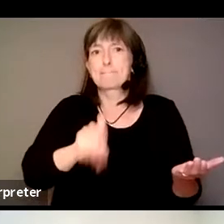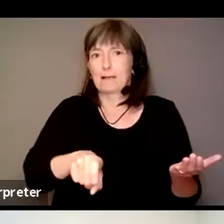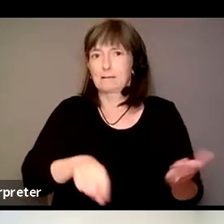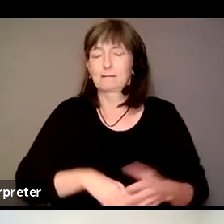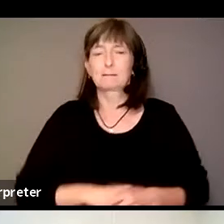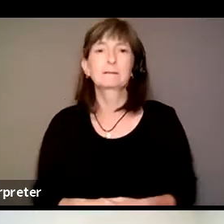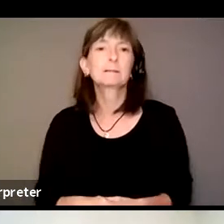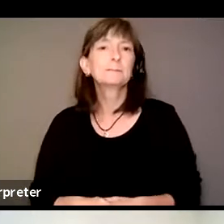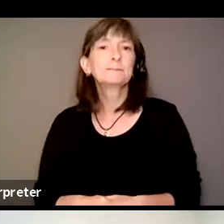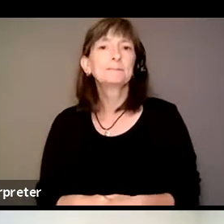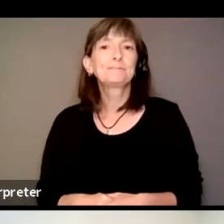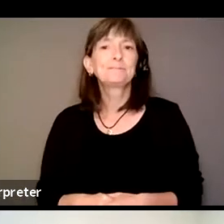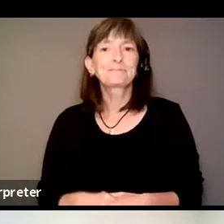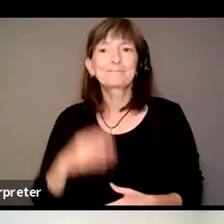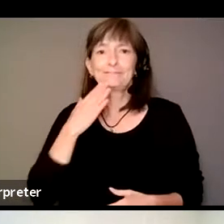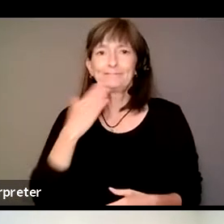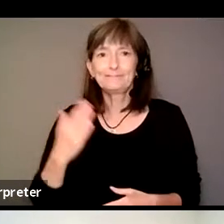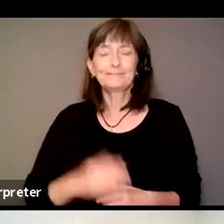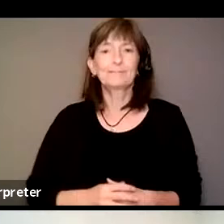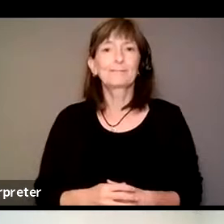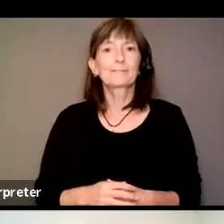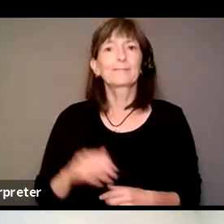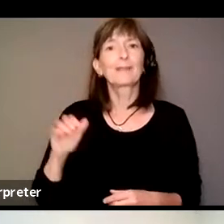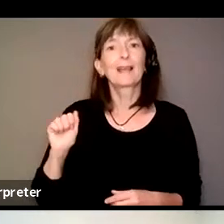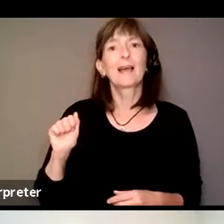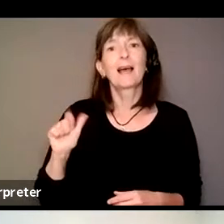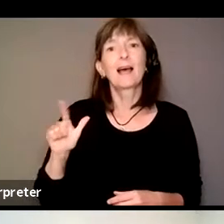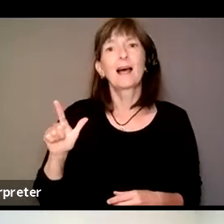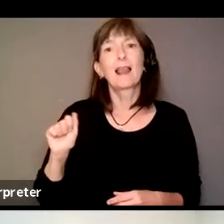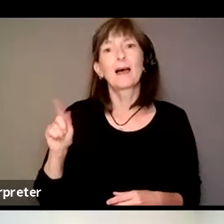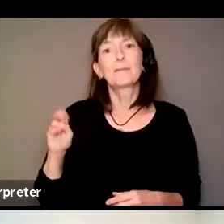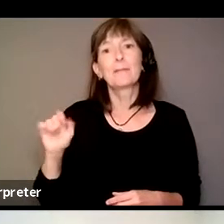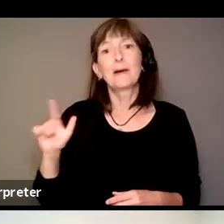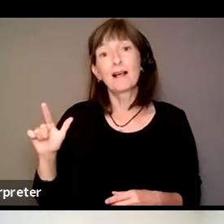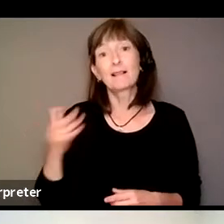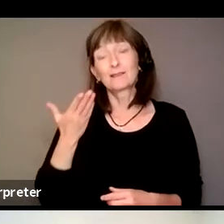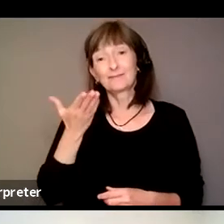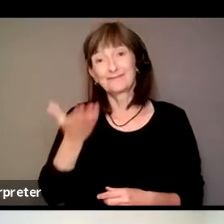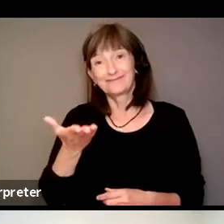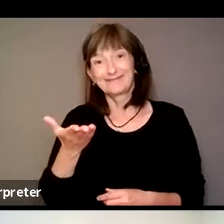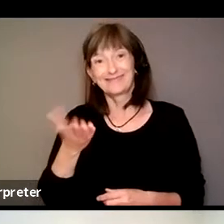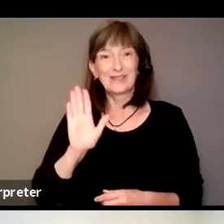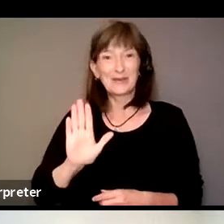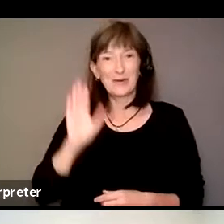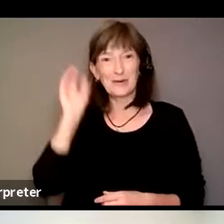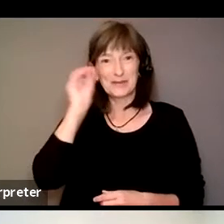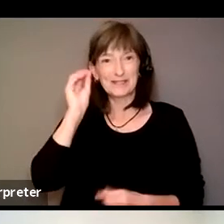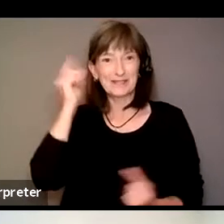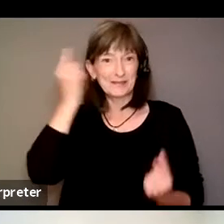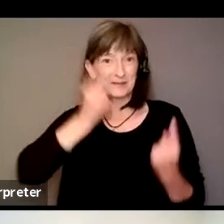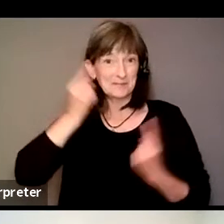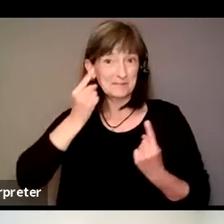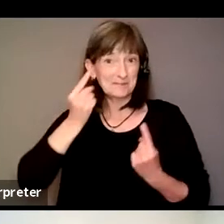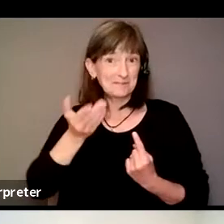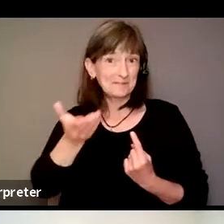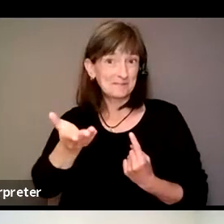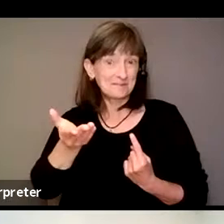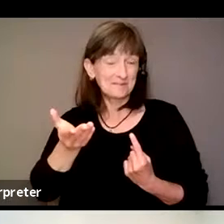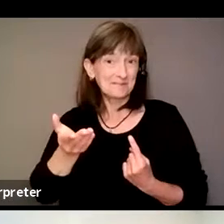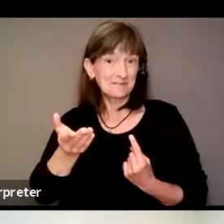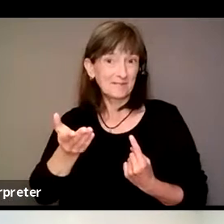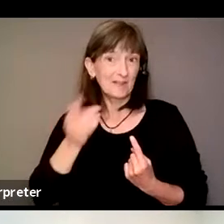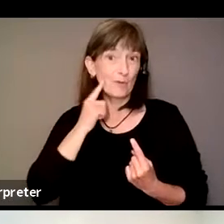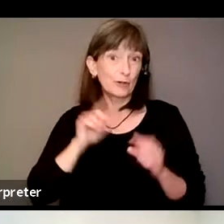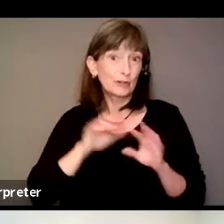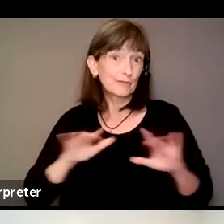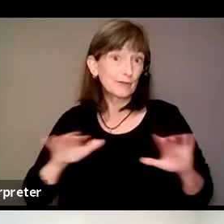Absolutely agree. Thank you, Amy. Laurabel, I'll turn it over to you and just get your opinions and your thoughts on about the importance of diversity